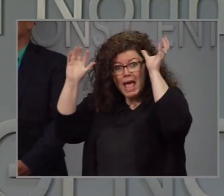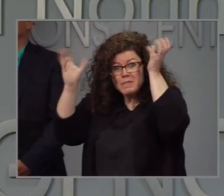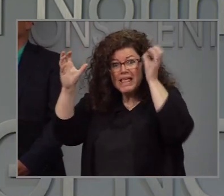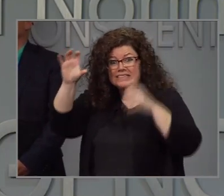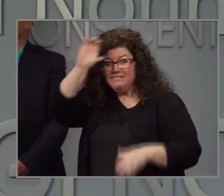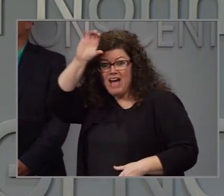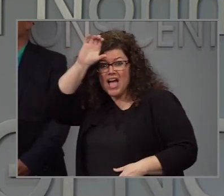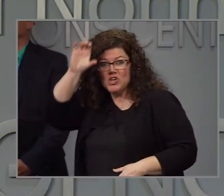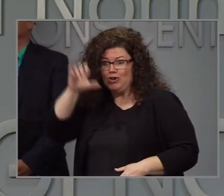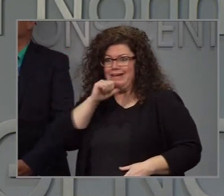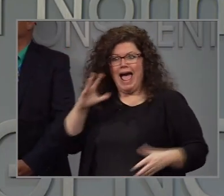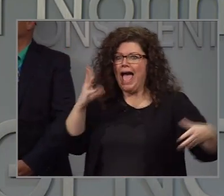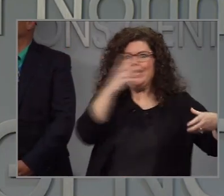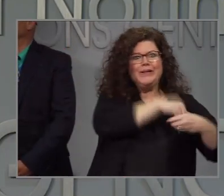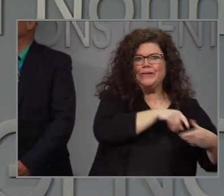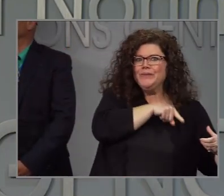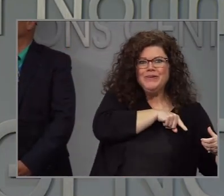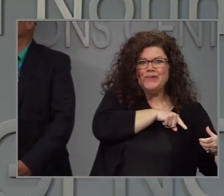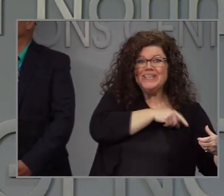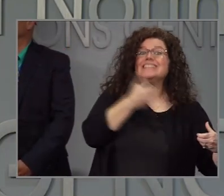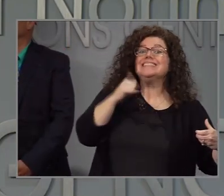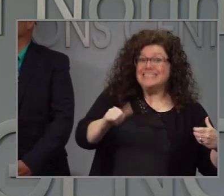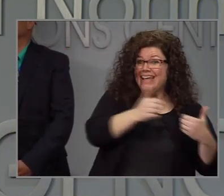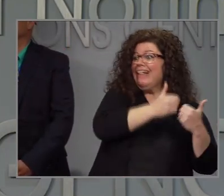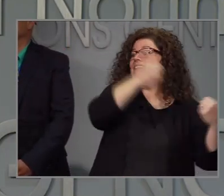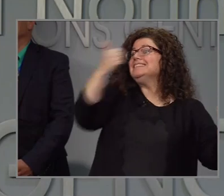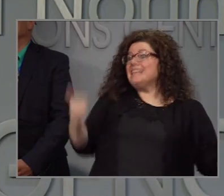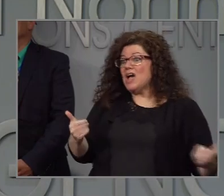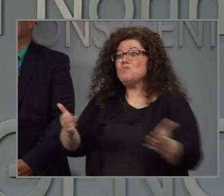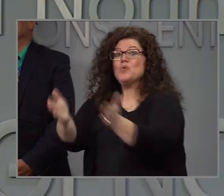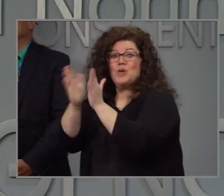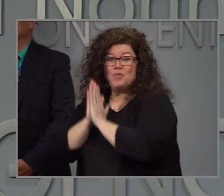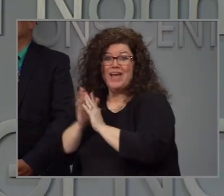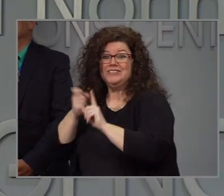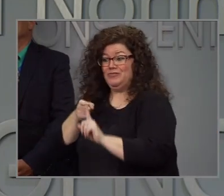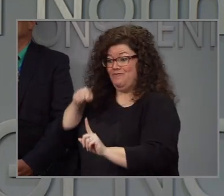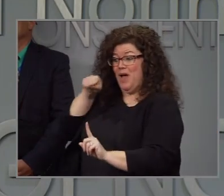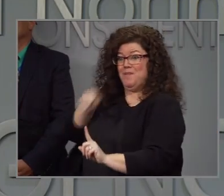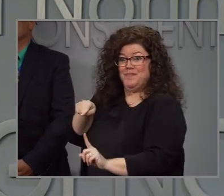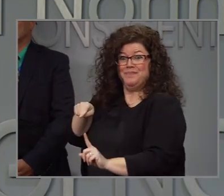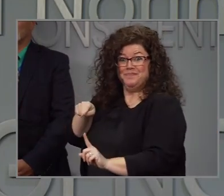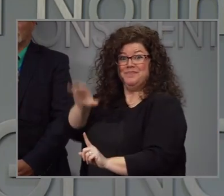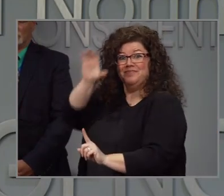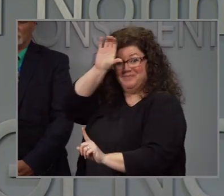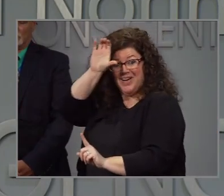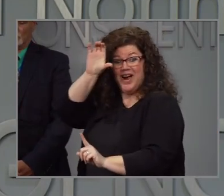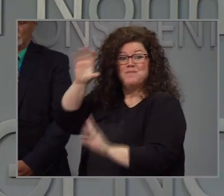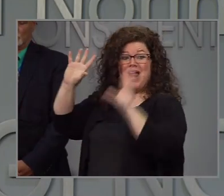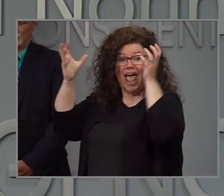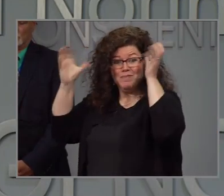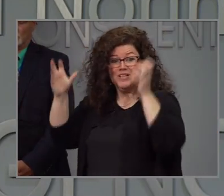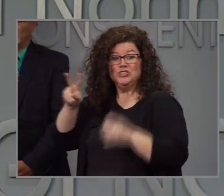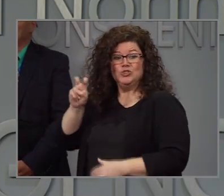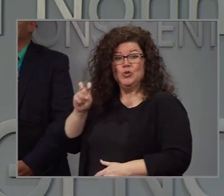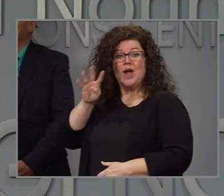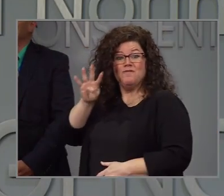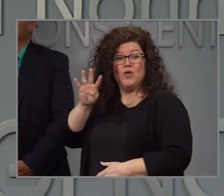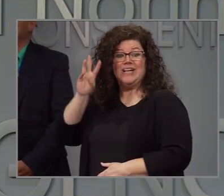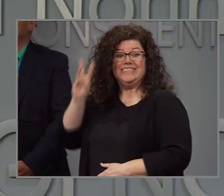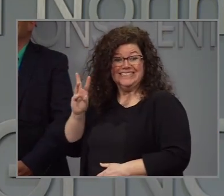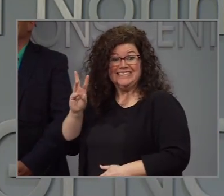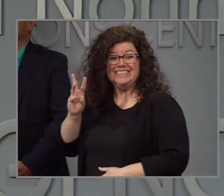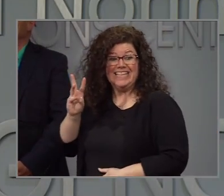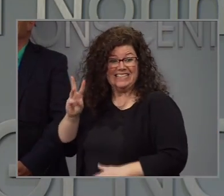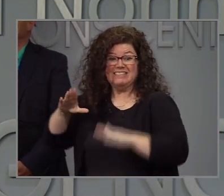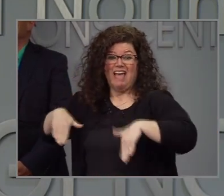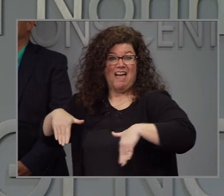still have 246 open resource requests from those local partners. We work to receive these requests as quickly